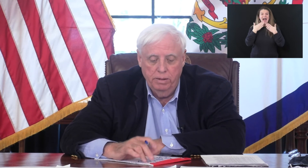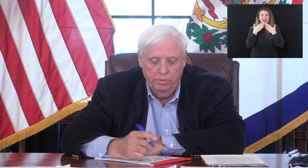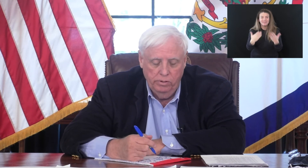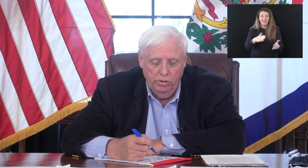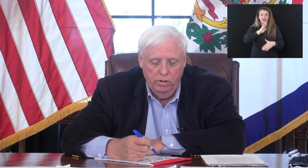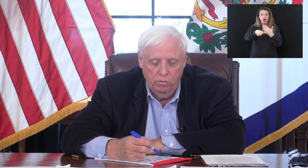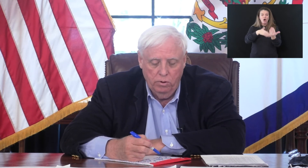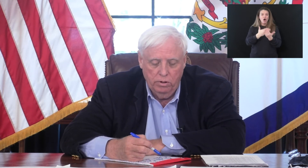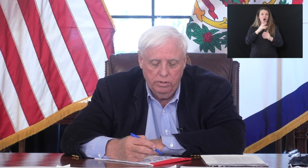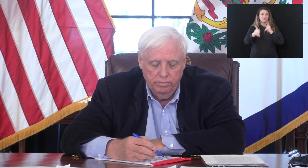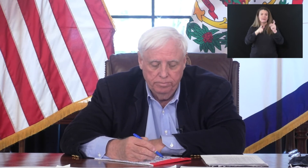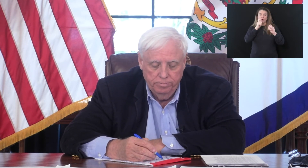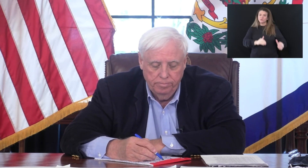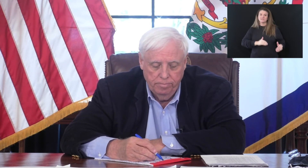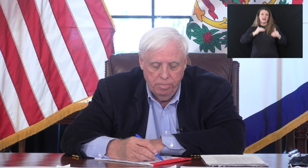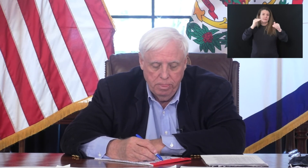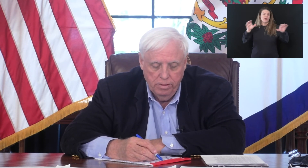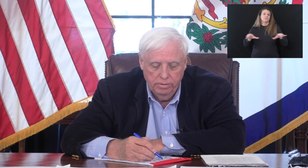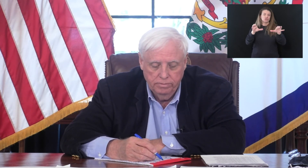stepping up and doing all that work.